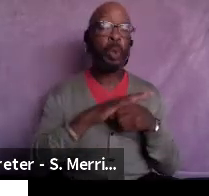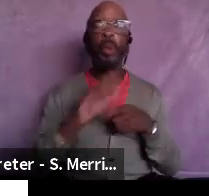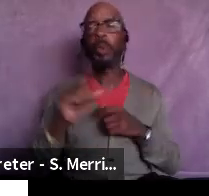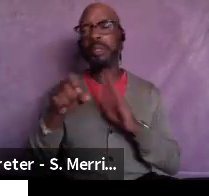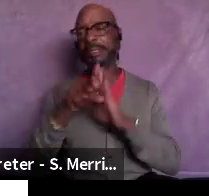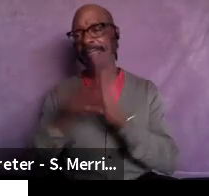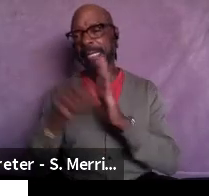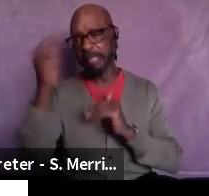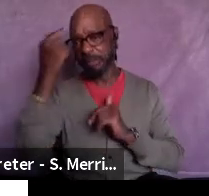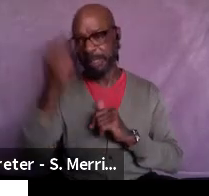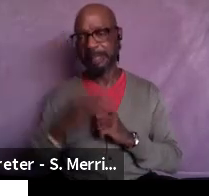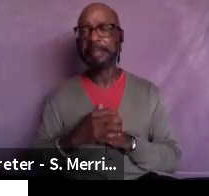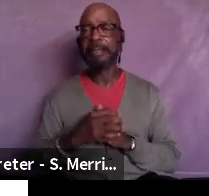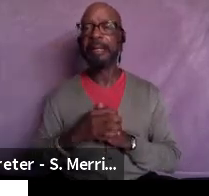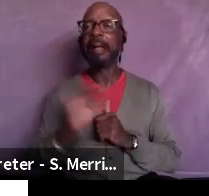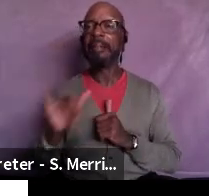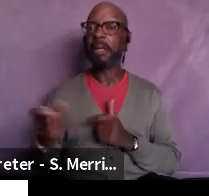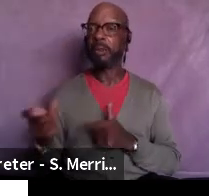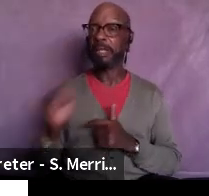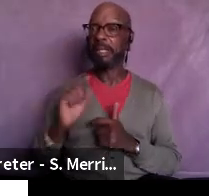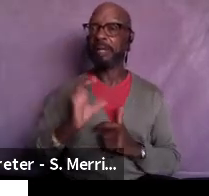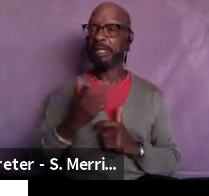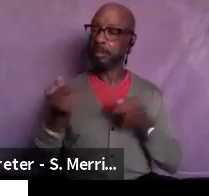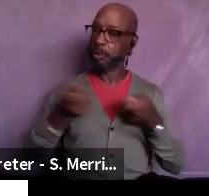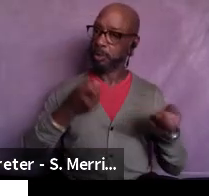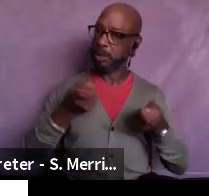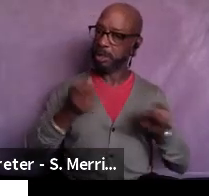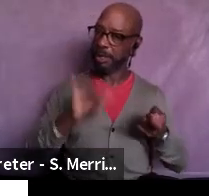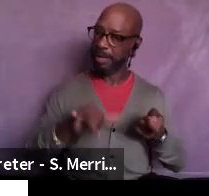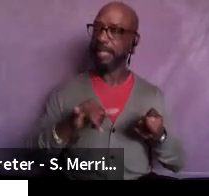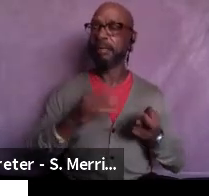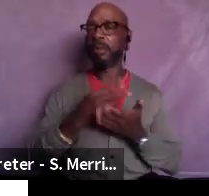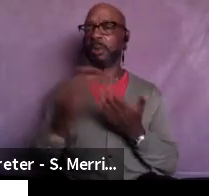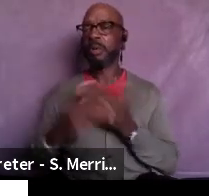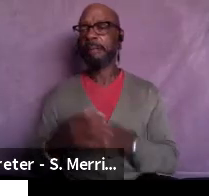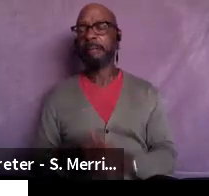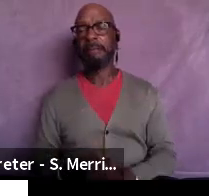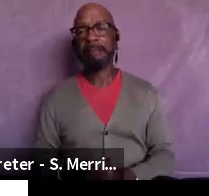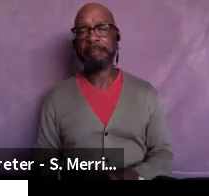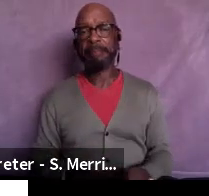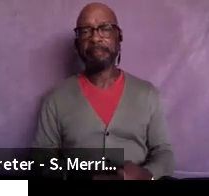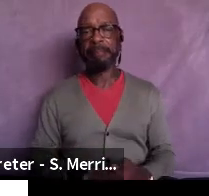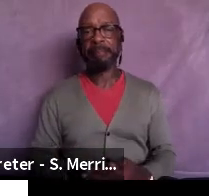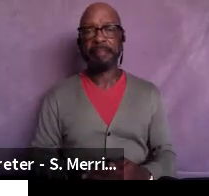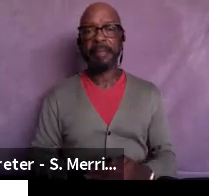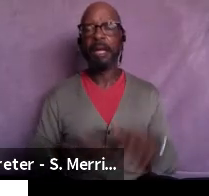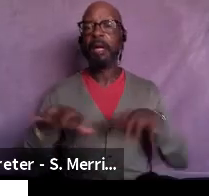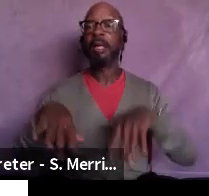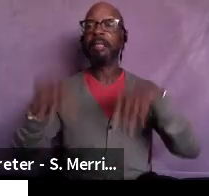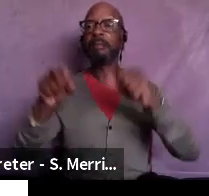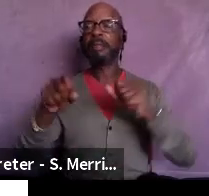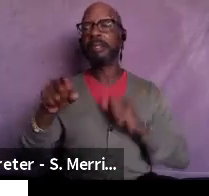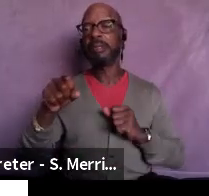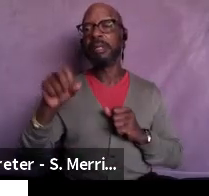That would give us jurisdiction over that program. adoption and foster care